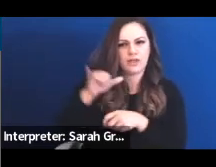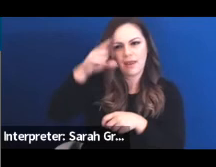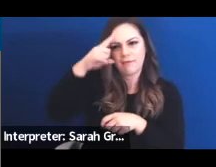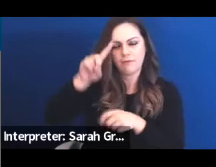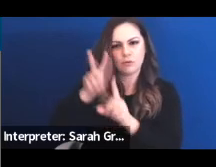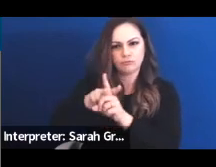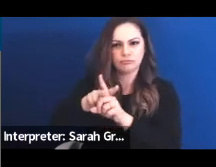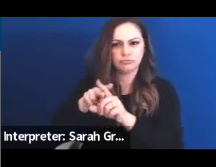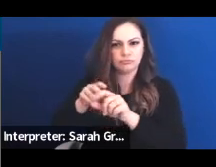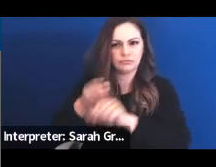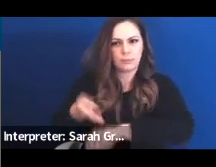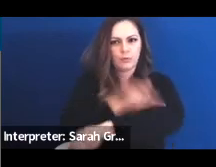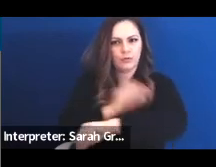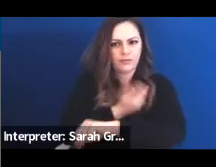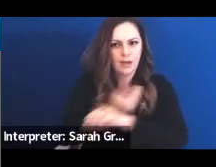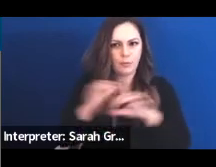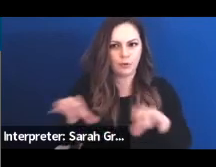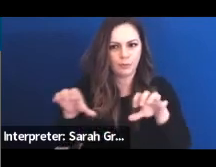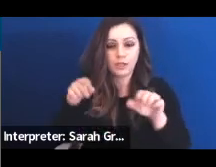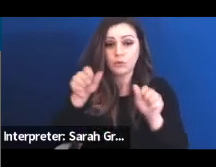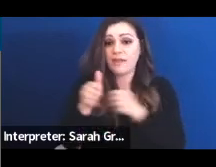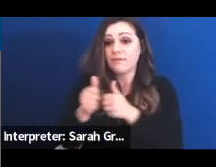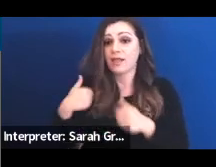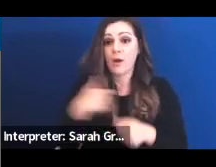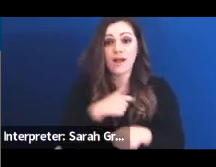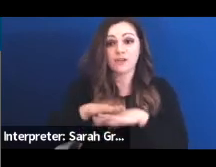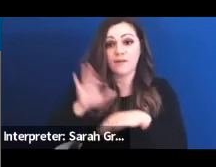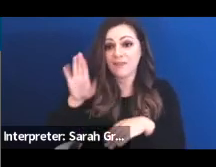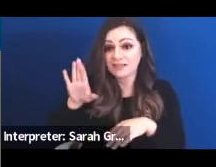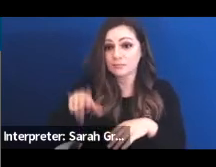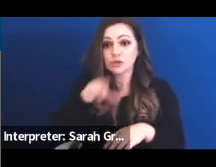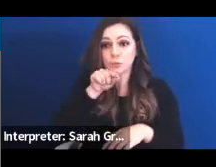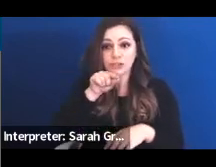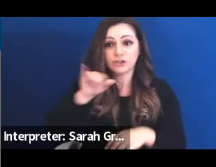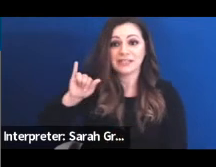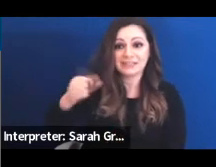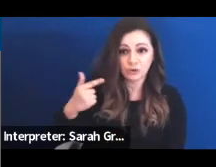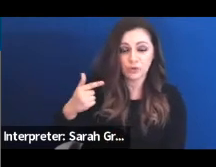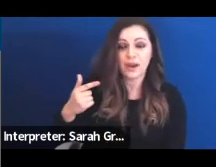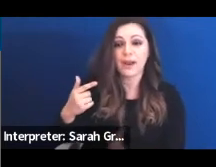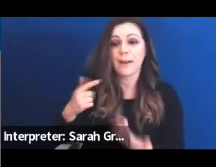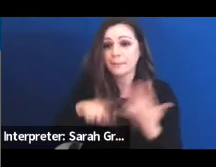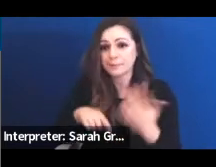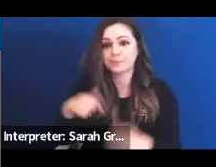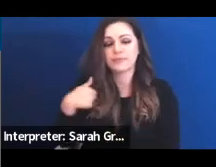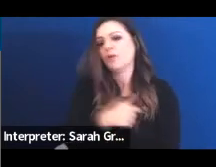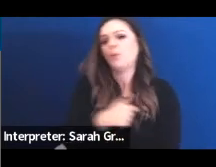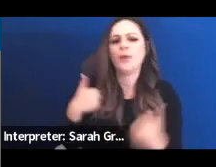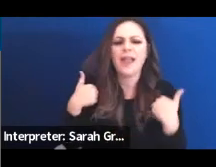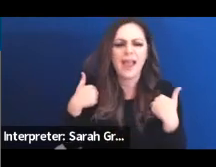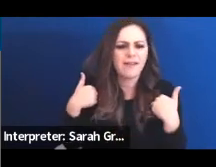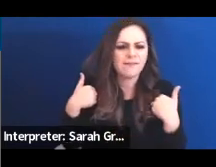us on Facebook, Twitter, or Instagram. We have a wonderful,